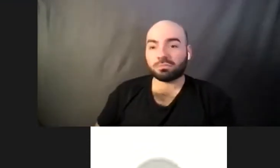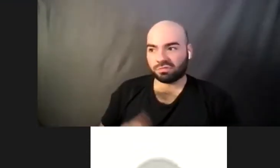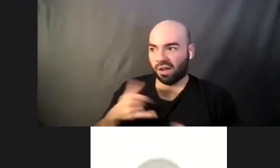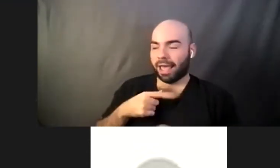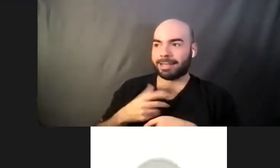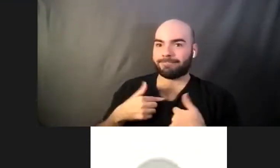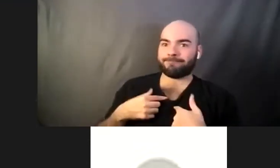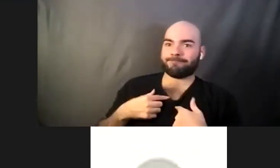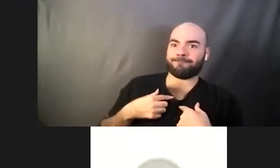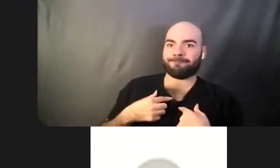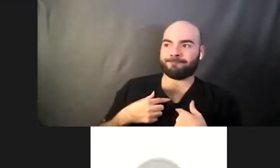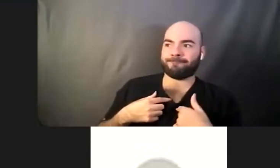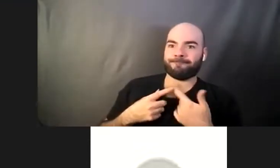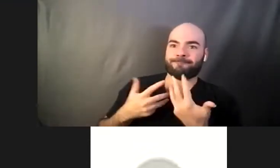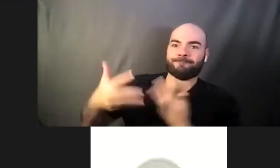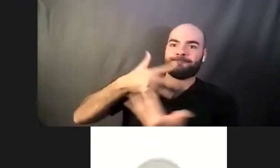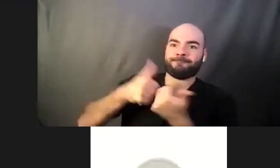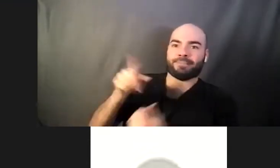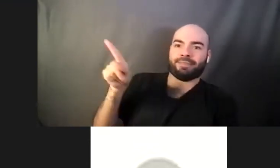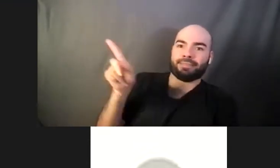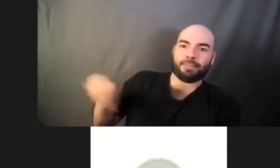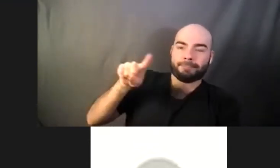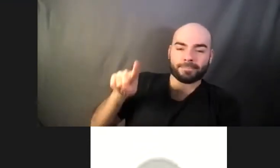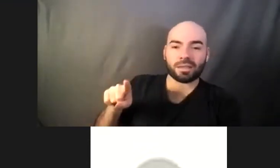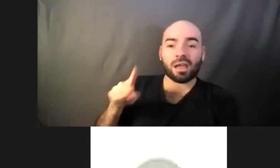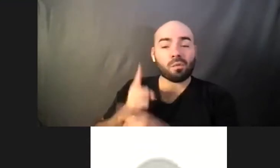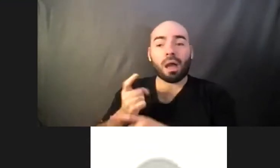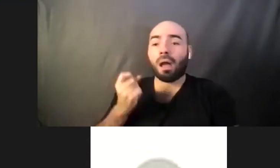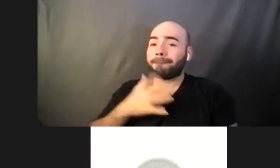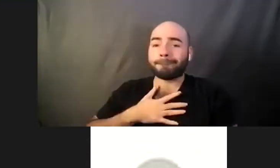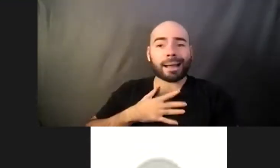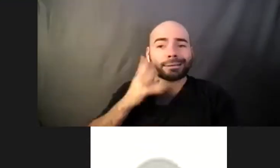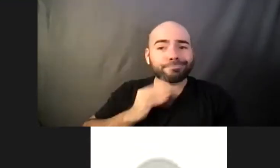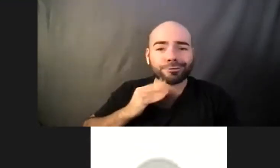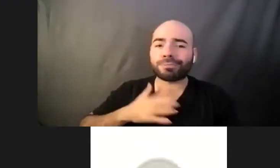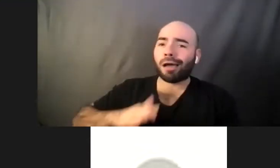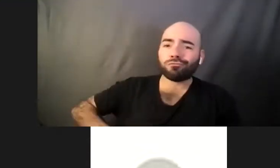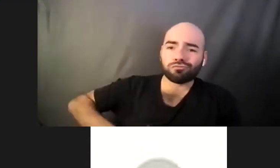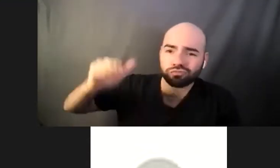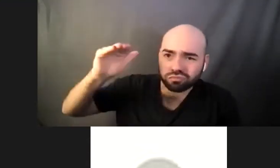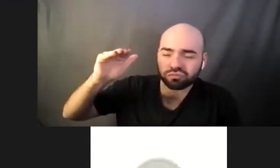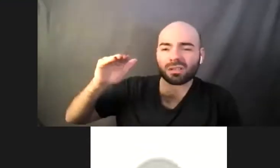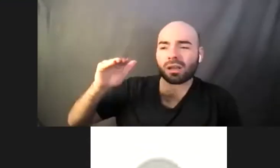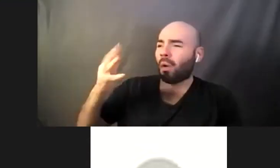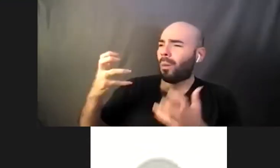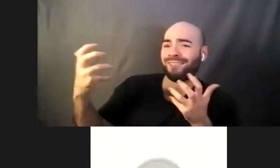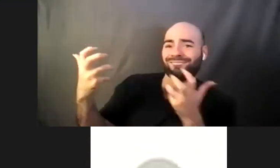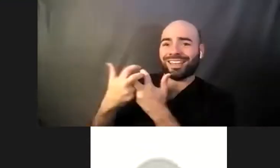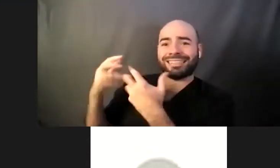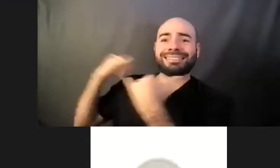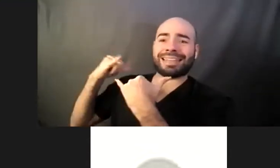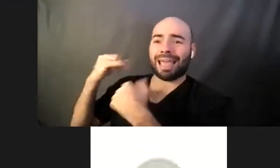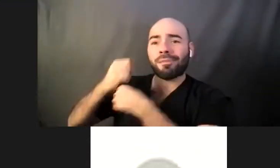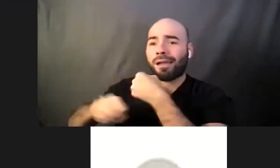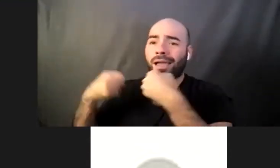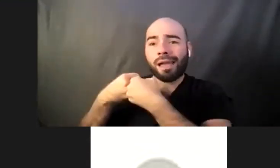like Chester said, you know, I coming from the background that I have come from, I wasn't really about trying to fit in with those people. I felt like what I